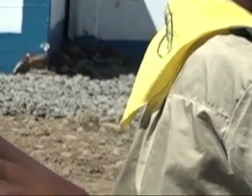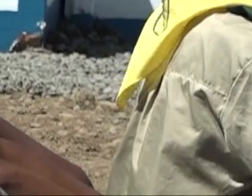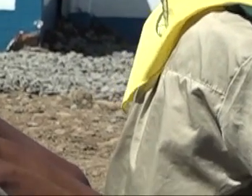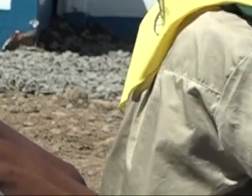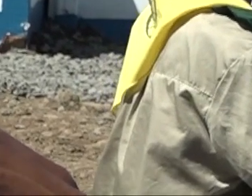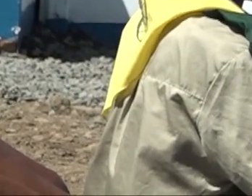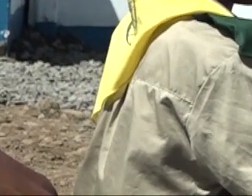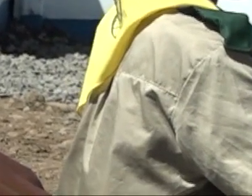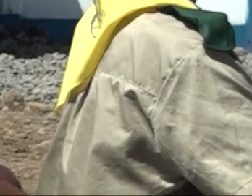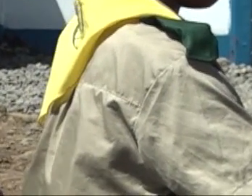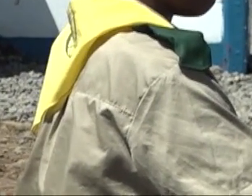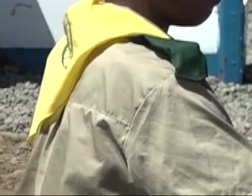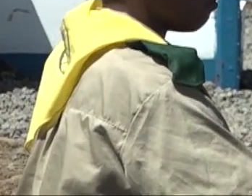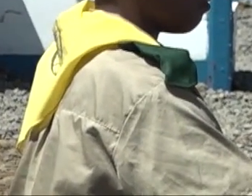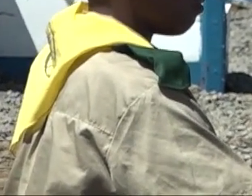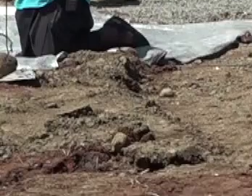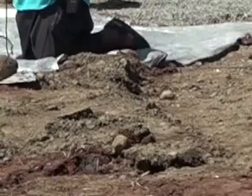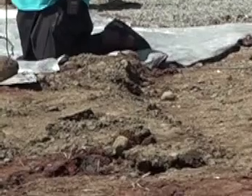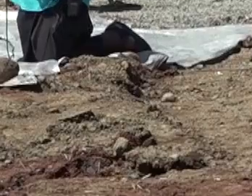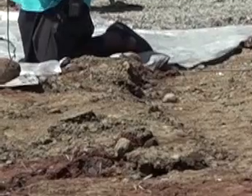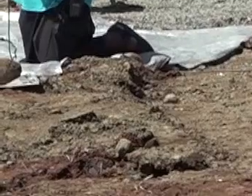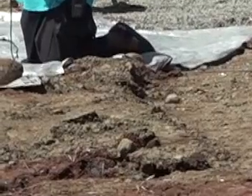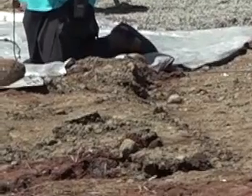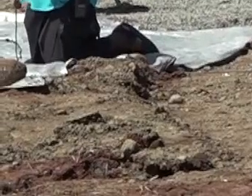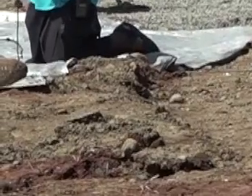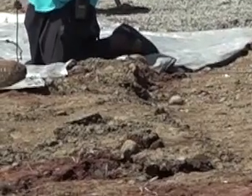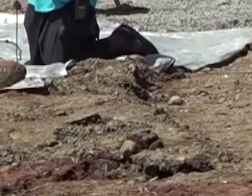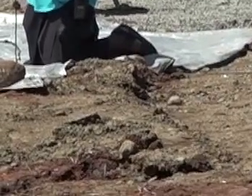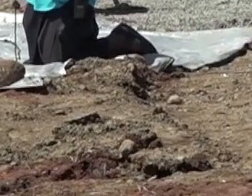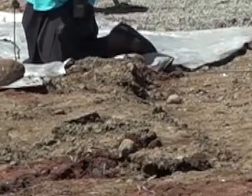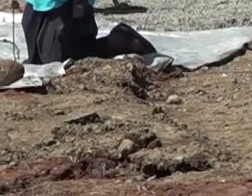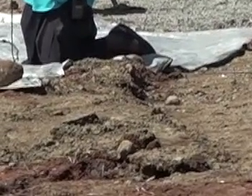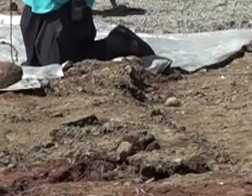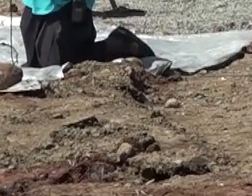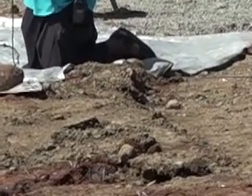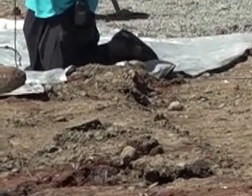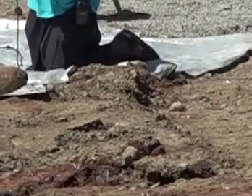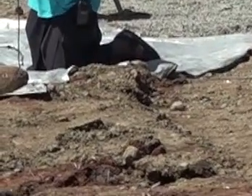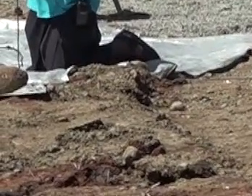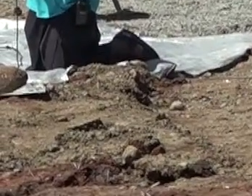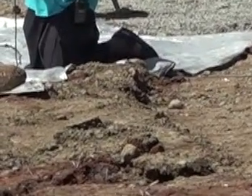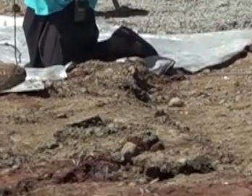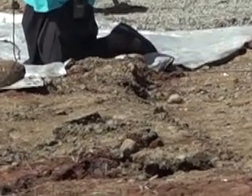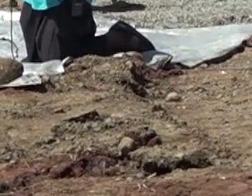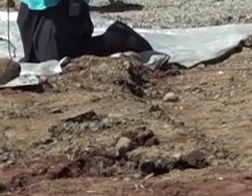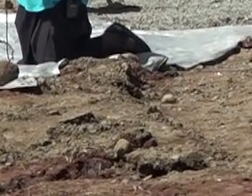Padani kanrata amatani sing na ena sombong dadani wa. Adam bote oto inarara melo menarbu.